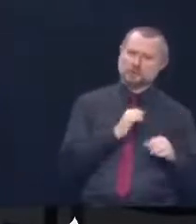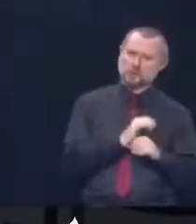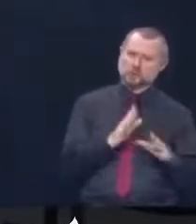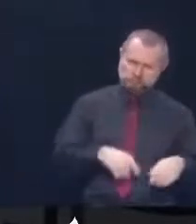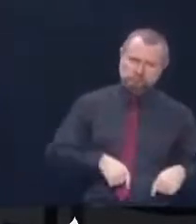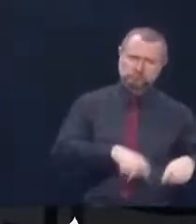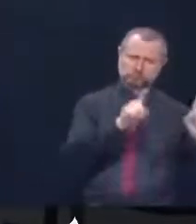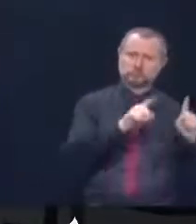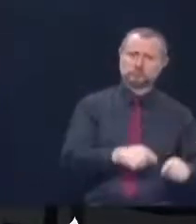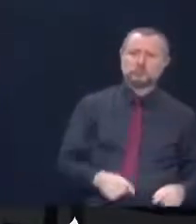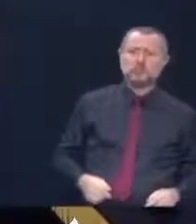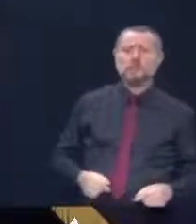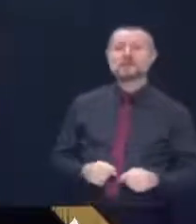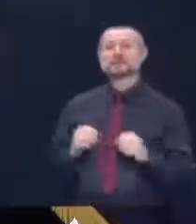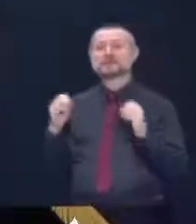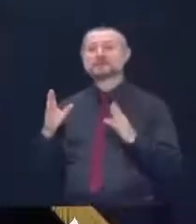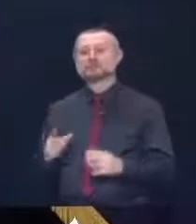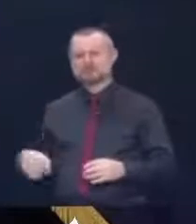ones who didn't really were the teachers.